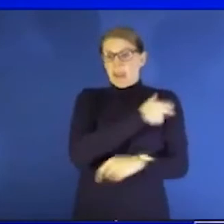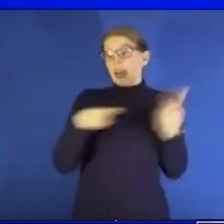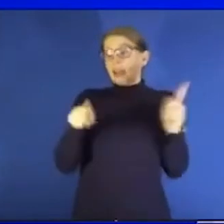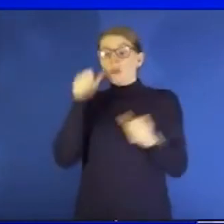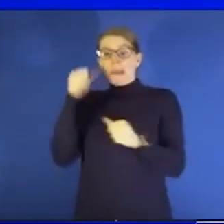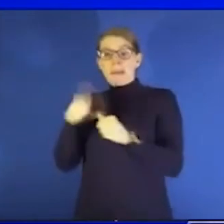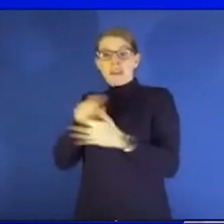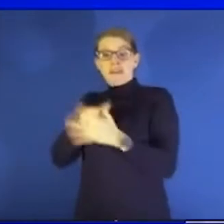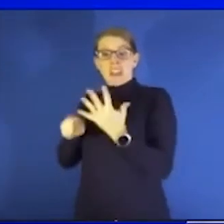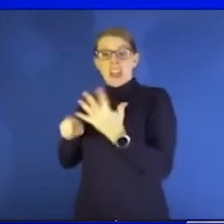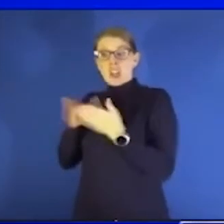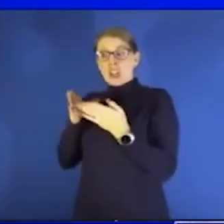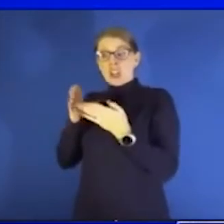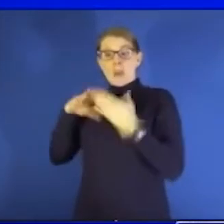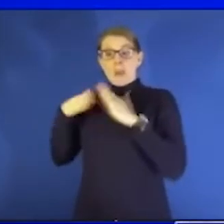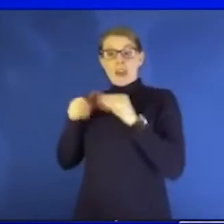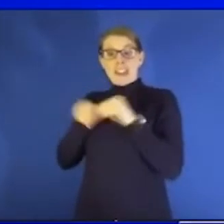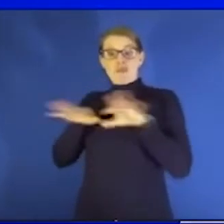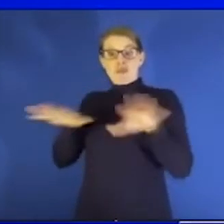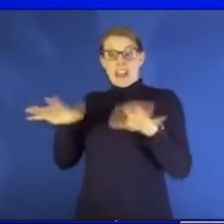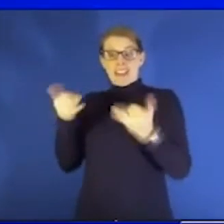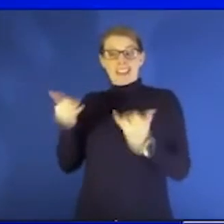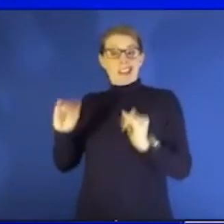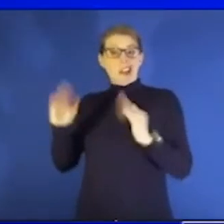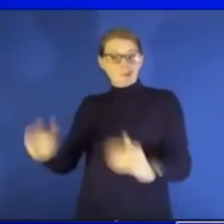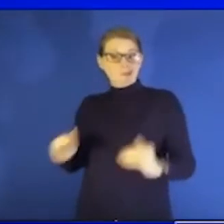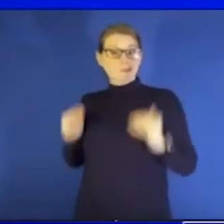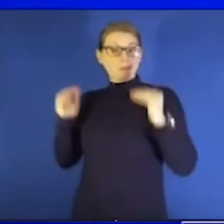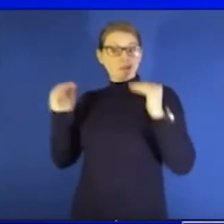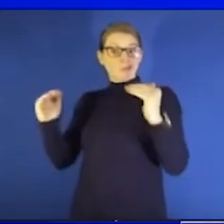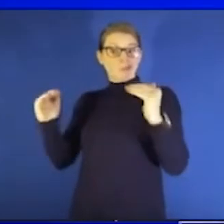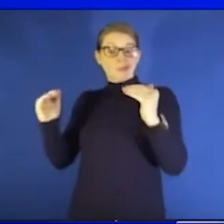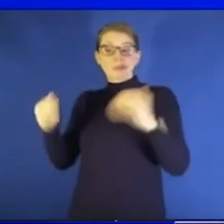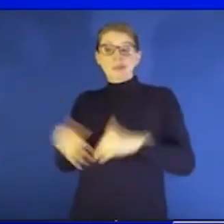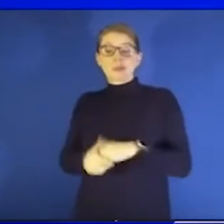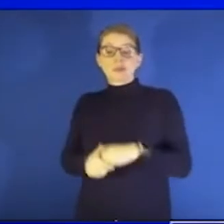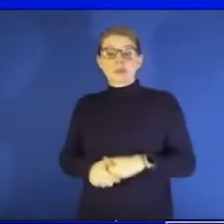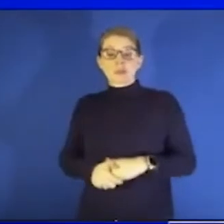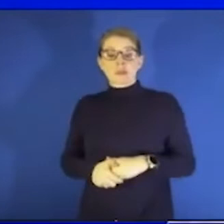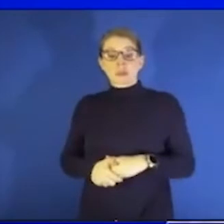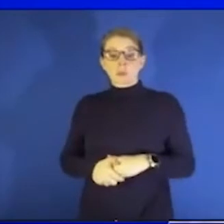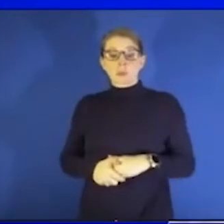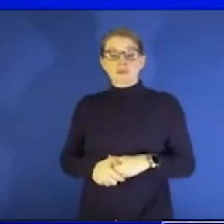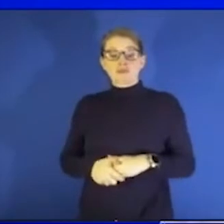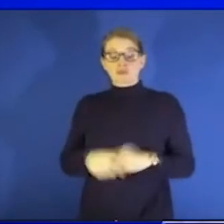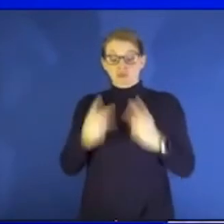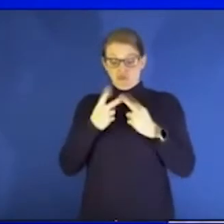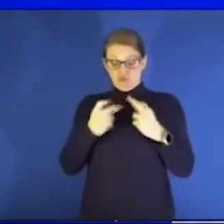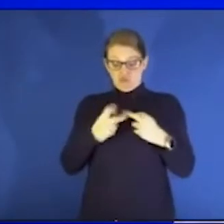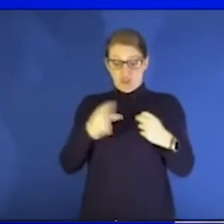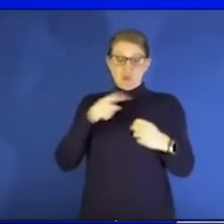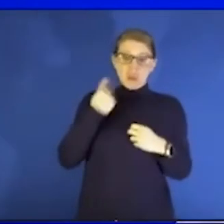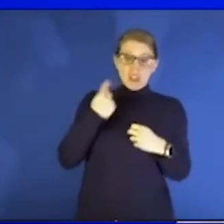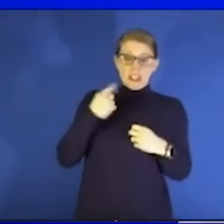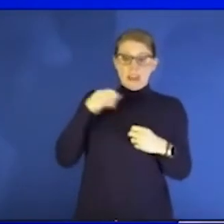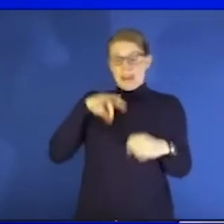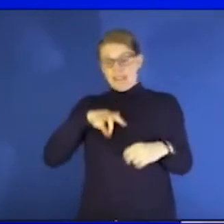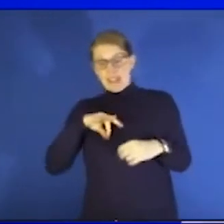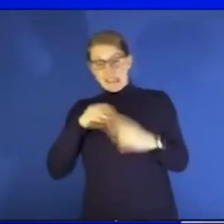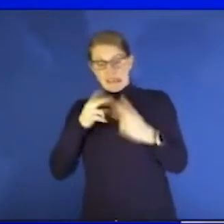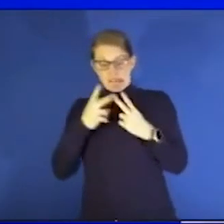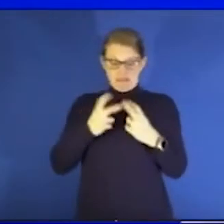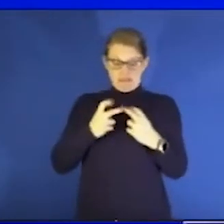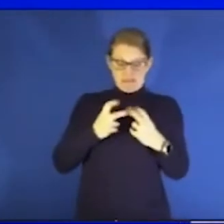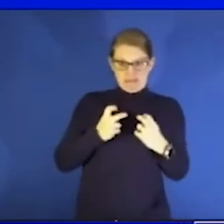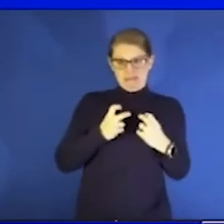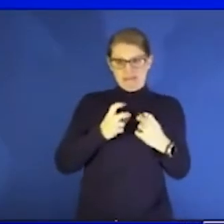community spread? It is still fairly high, but taking those own risks and benefits into your mind when you are